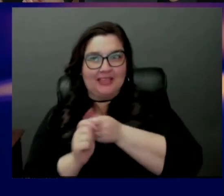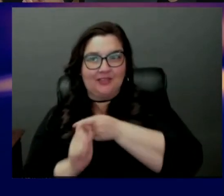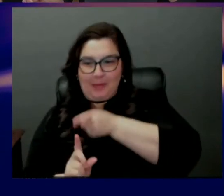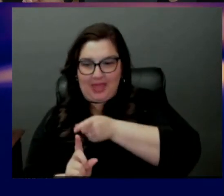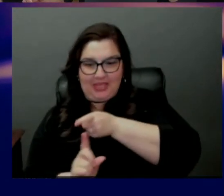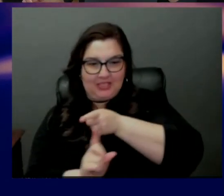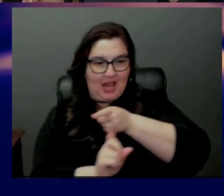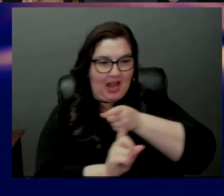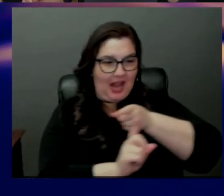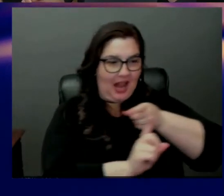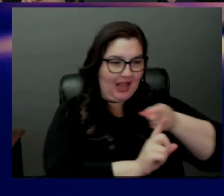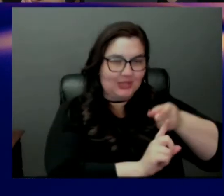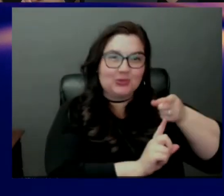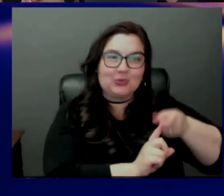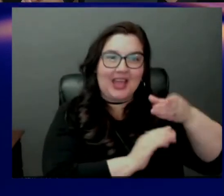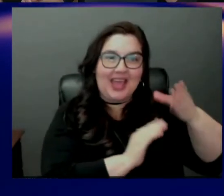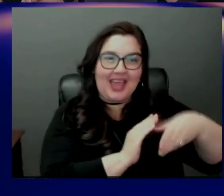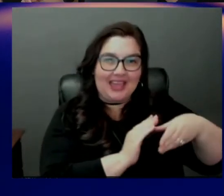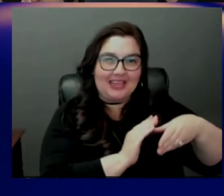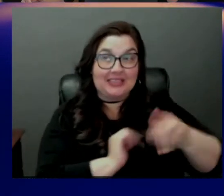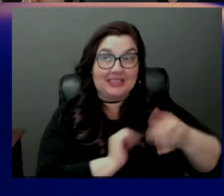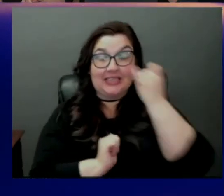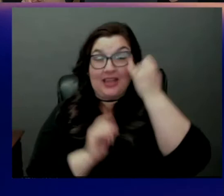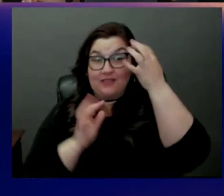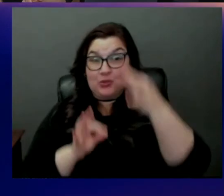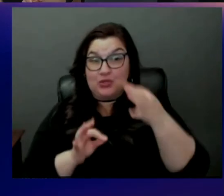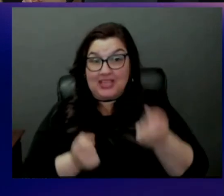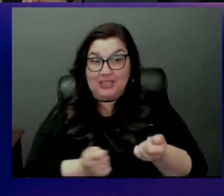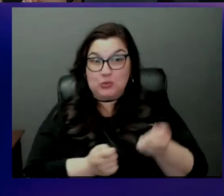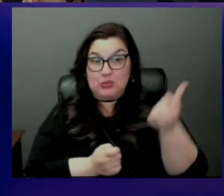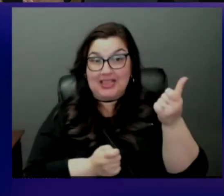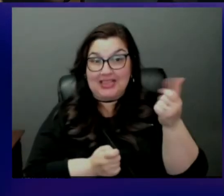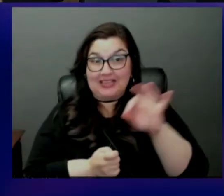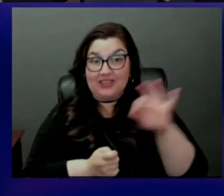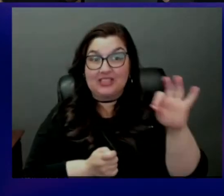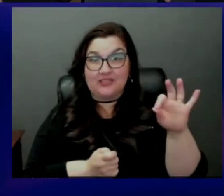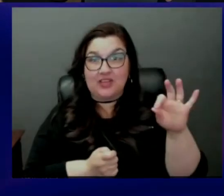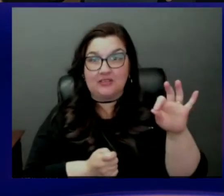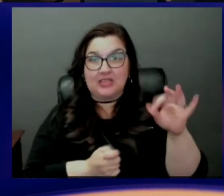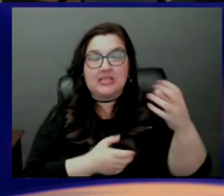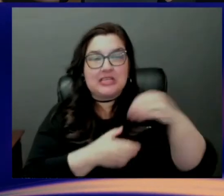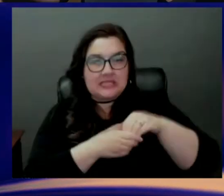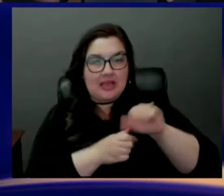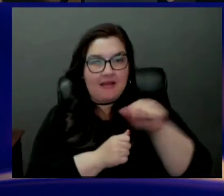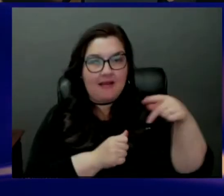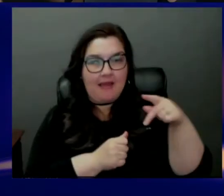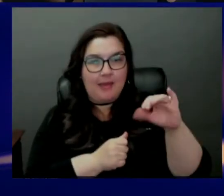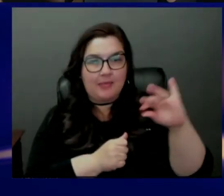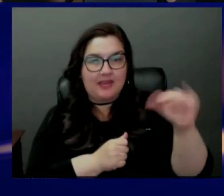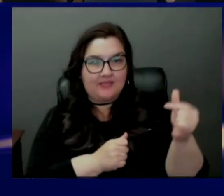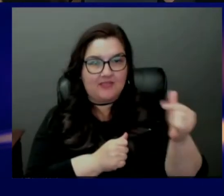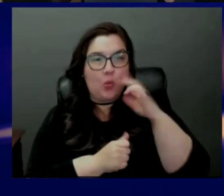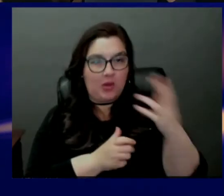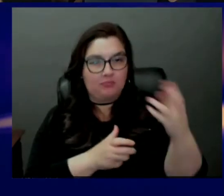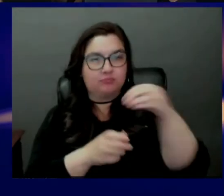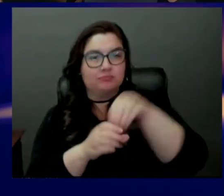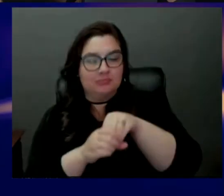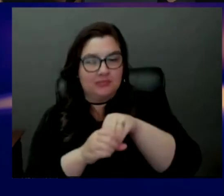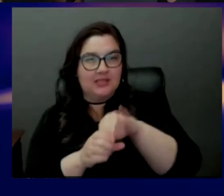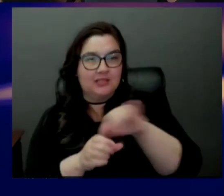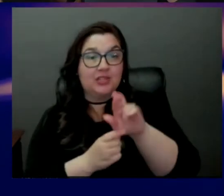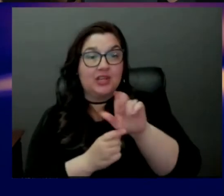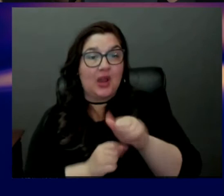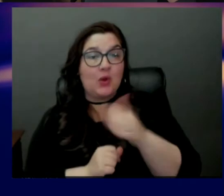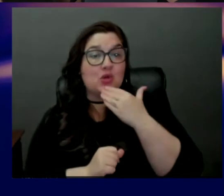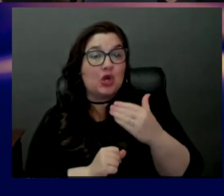you decide to delete the feature flag inside of AppConfig, we'll also put that into Jira as a good reminder, clean up your